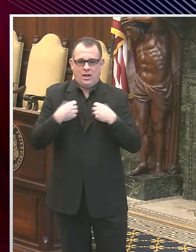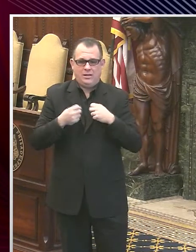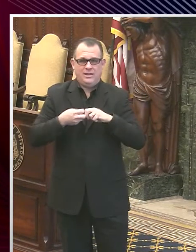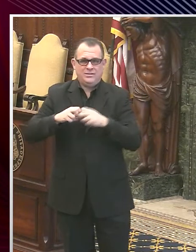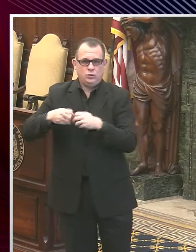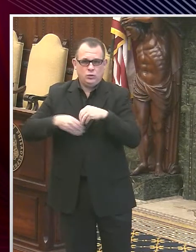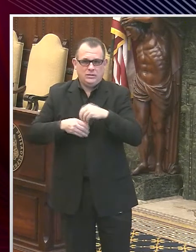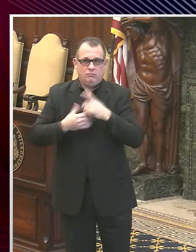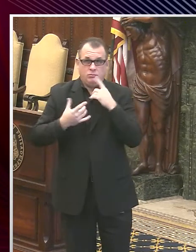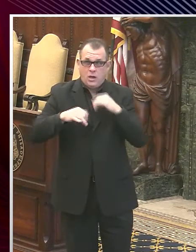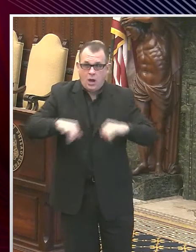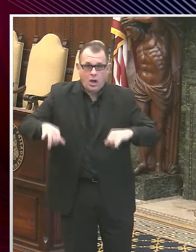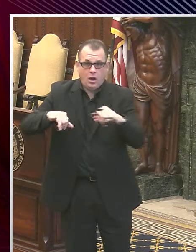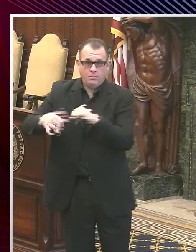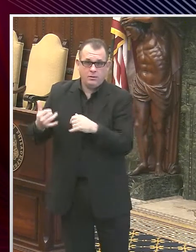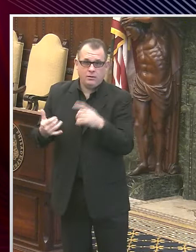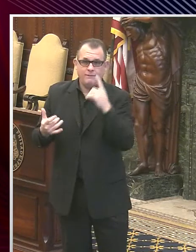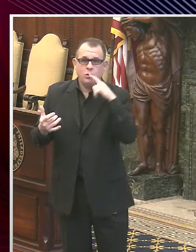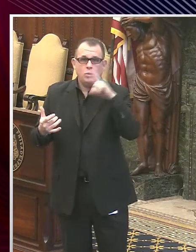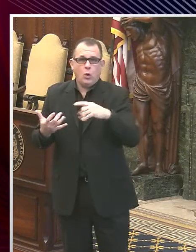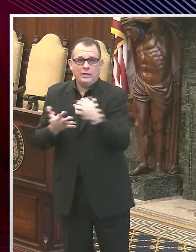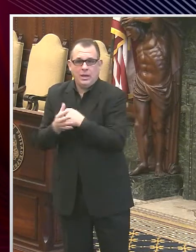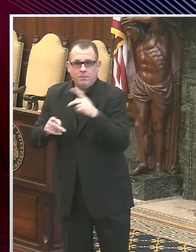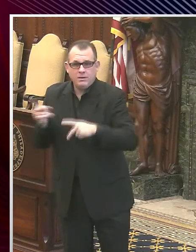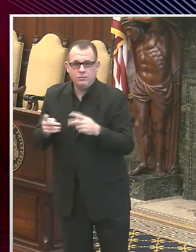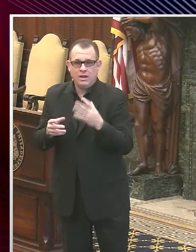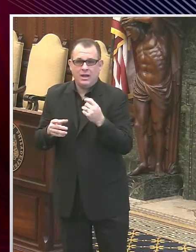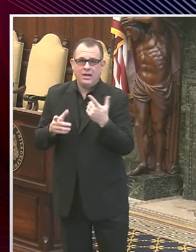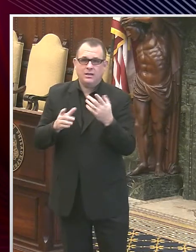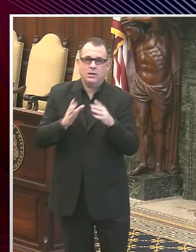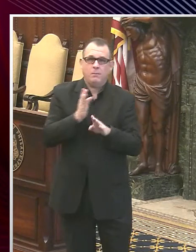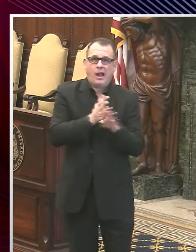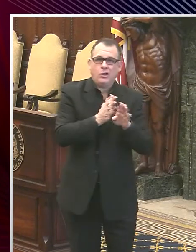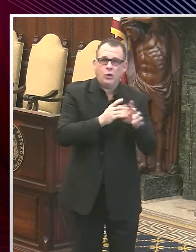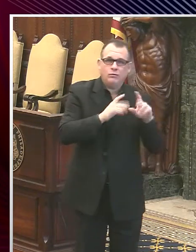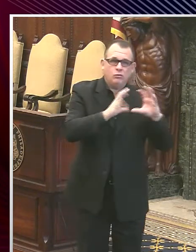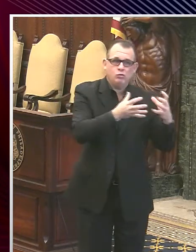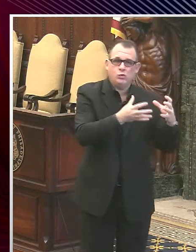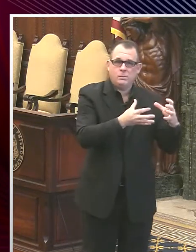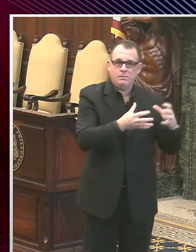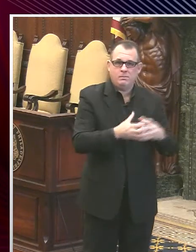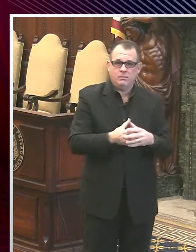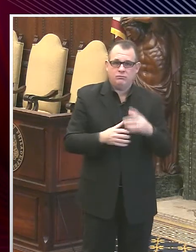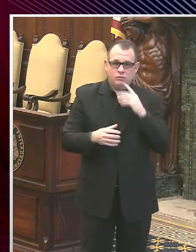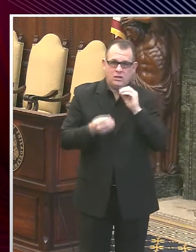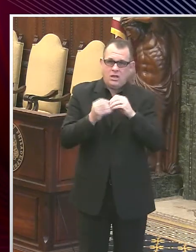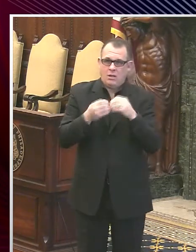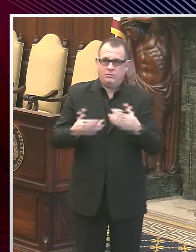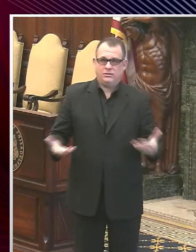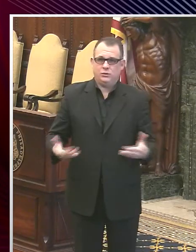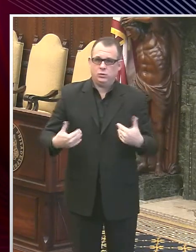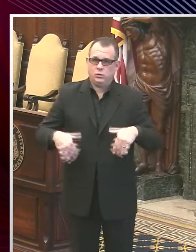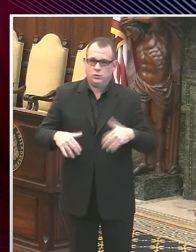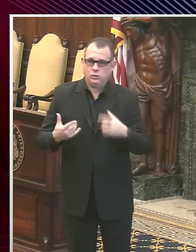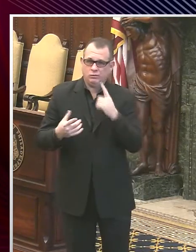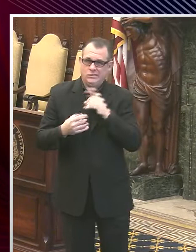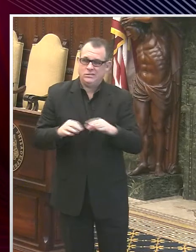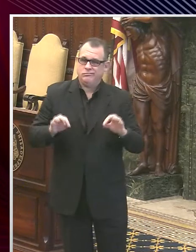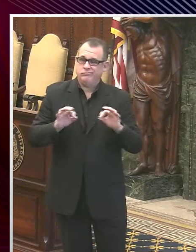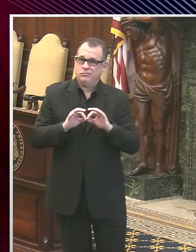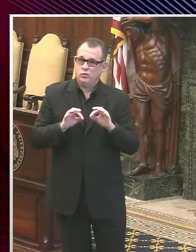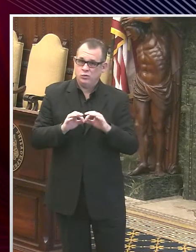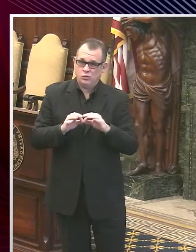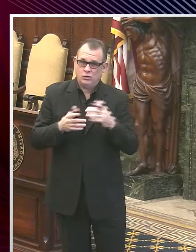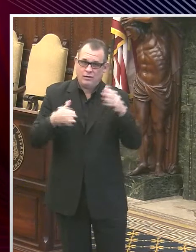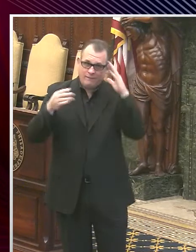conditions are common in low-income populations and minority populations. We have higher rates of them here in Philadelphia than elsewhere. It's a more important risk